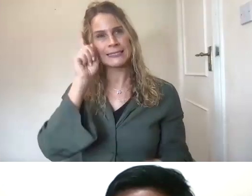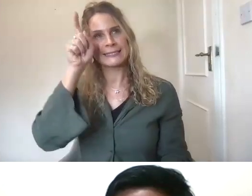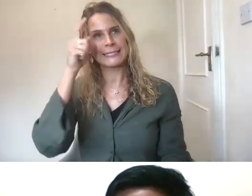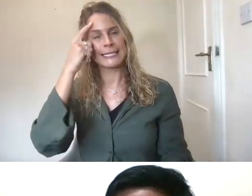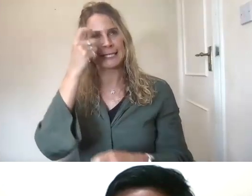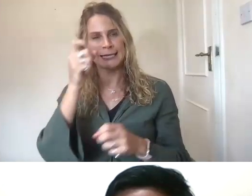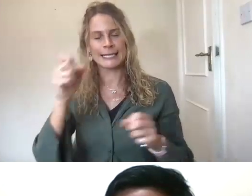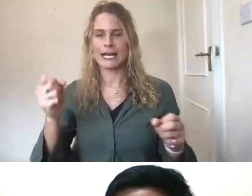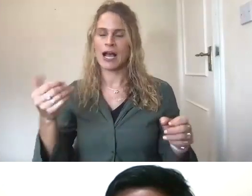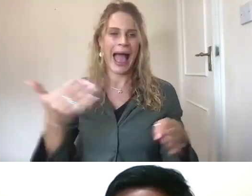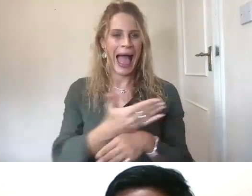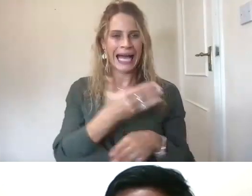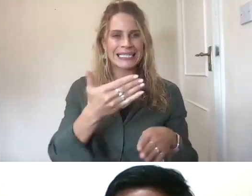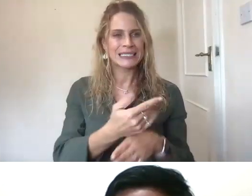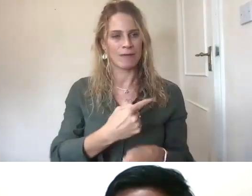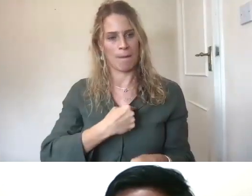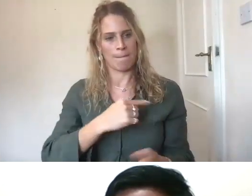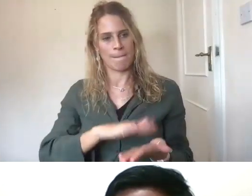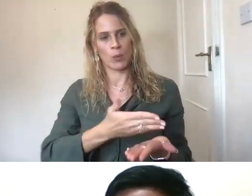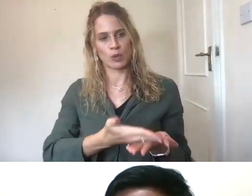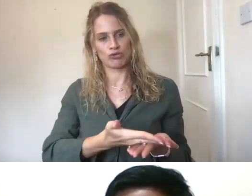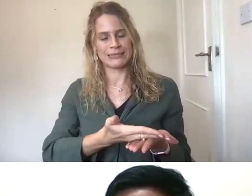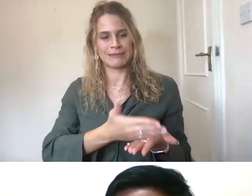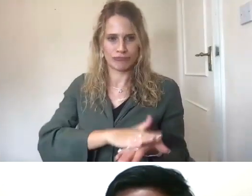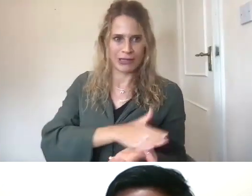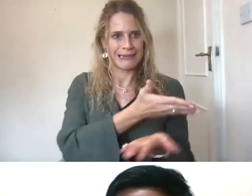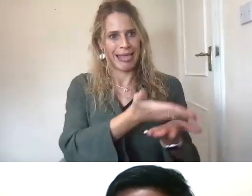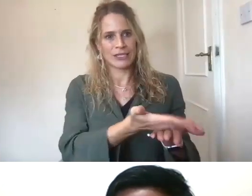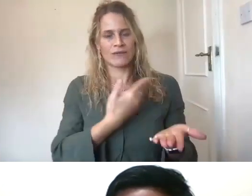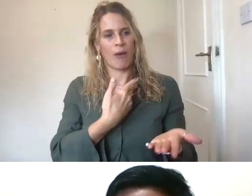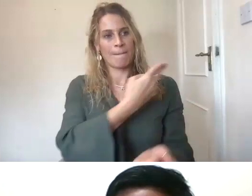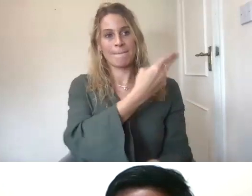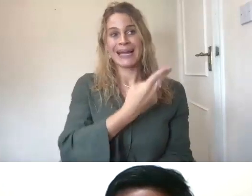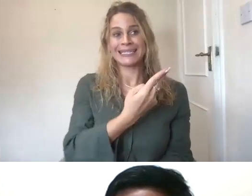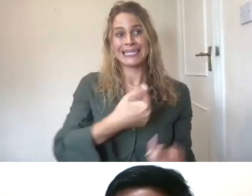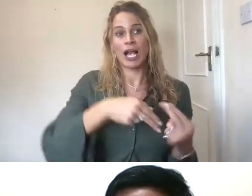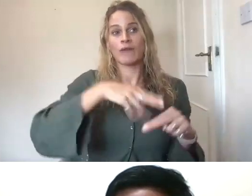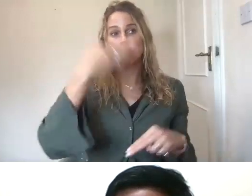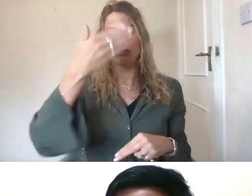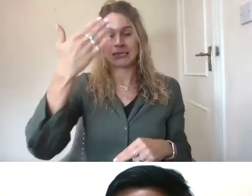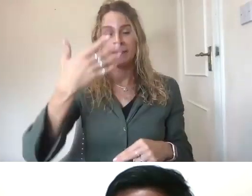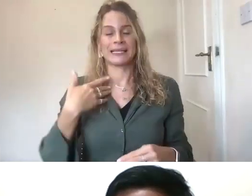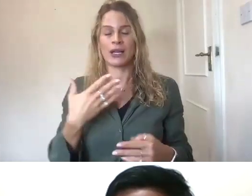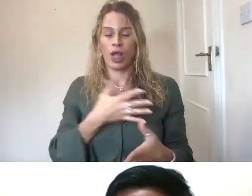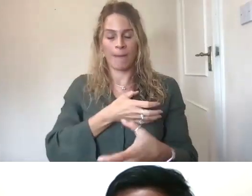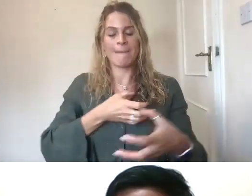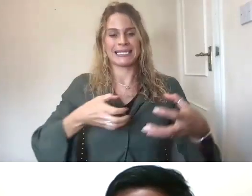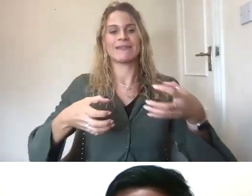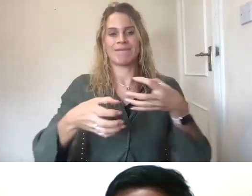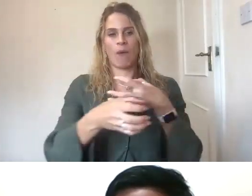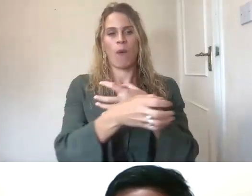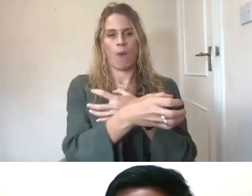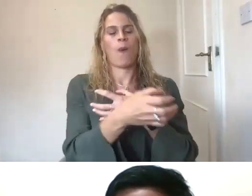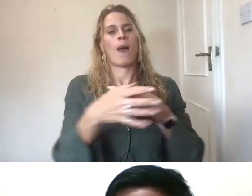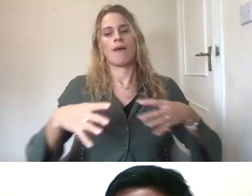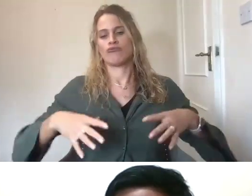of poetry translation as painting of a dream holds true as a metaphor for me. The preparation, the